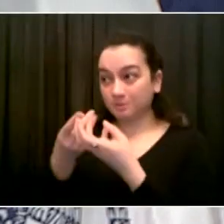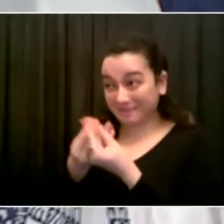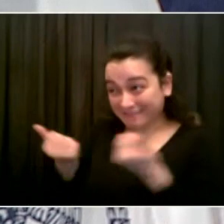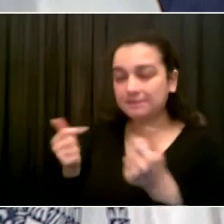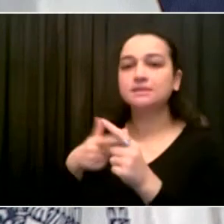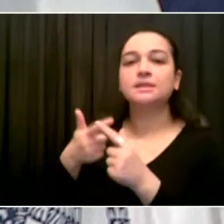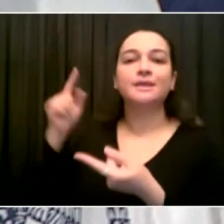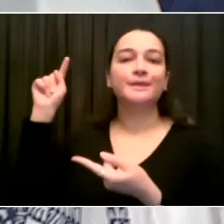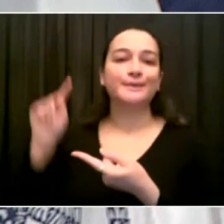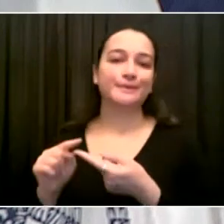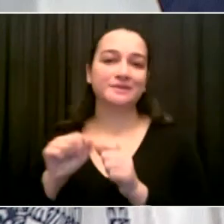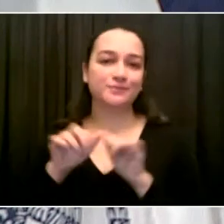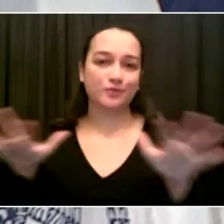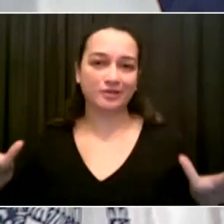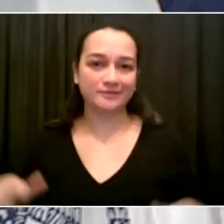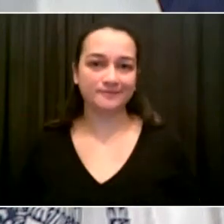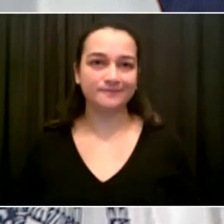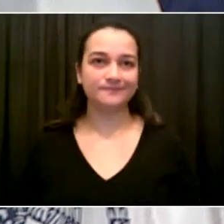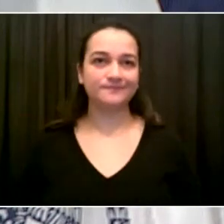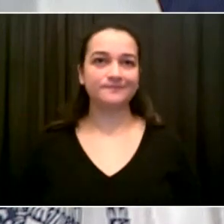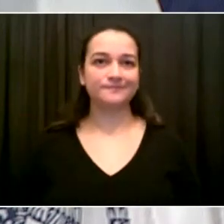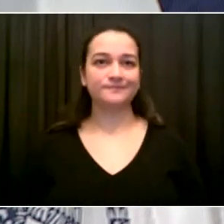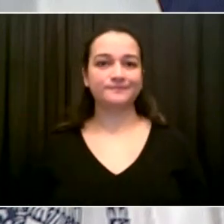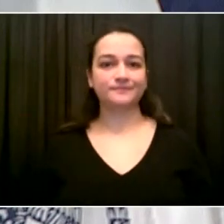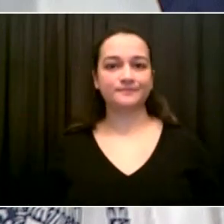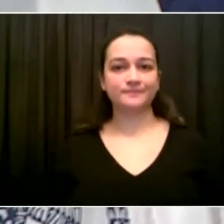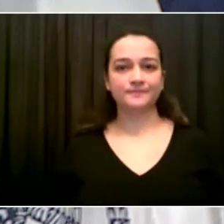we'll go to Marla from WCBS Radio.